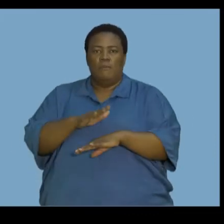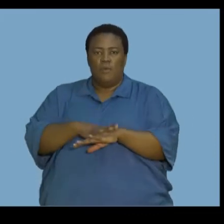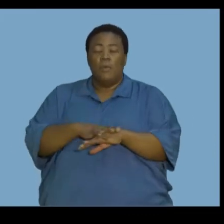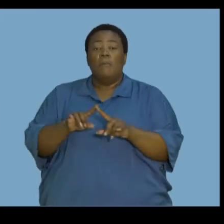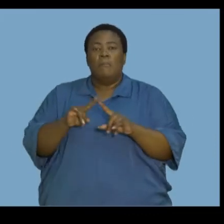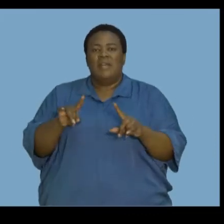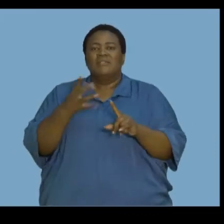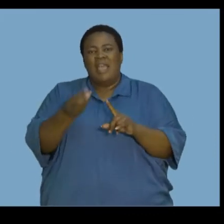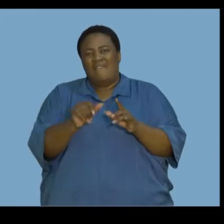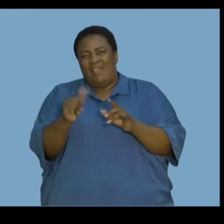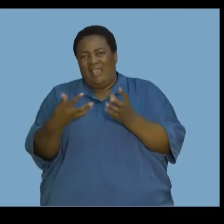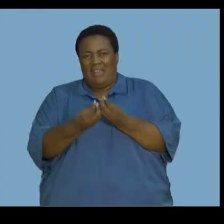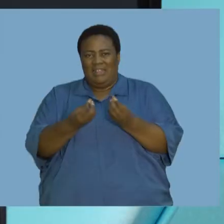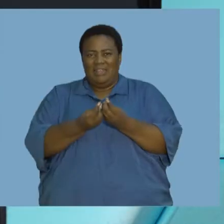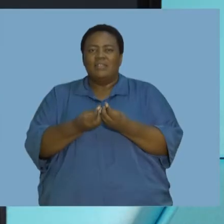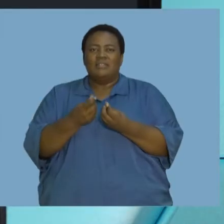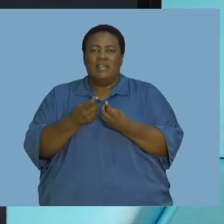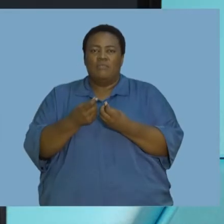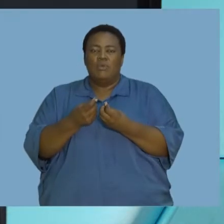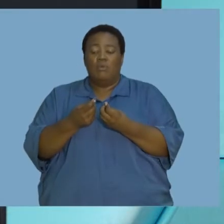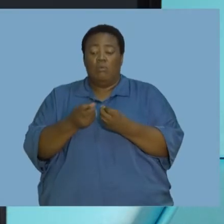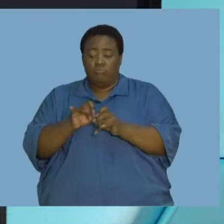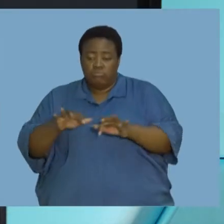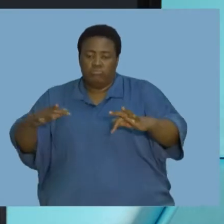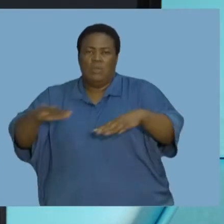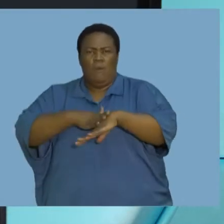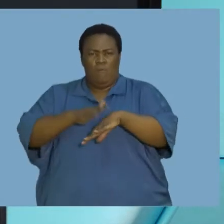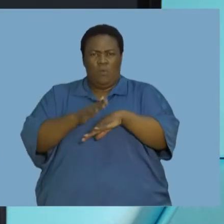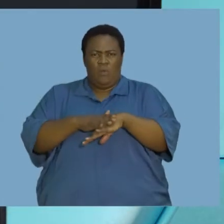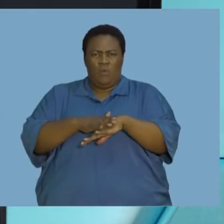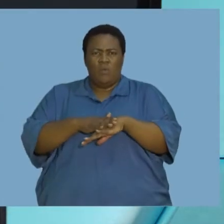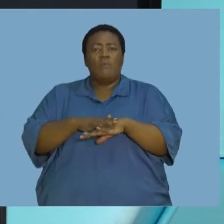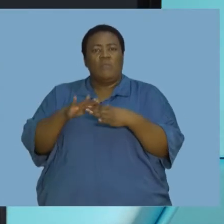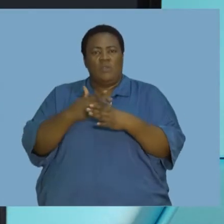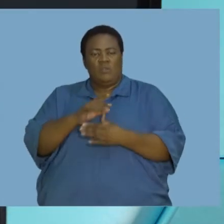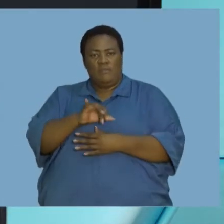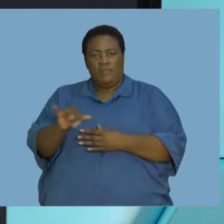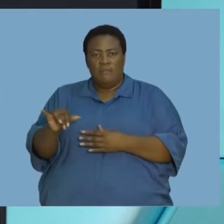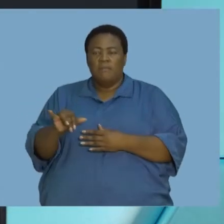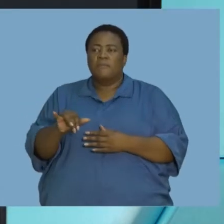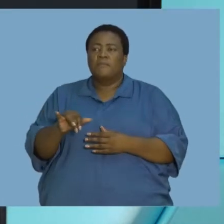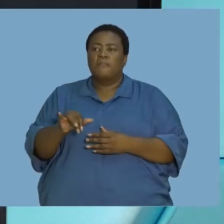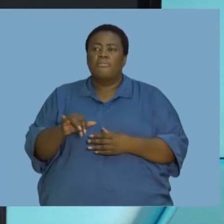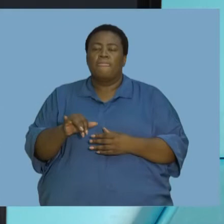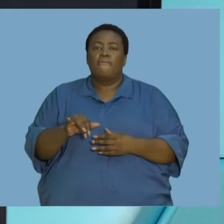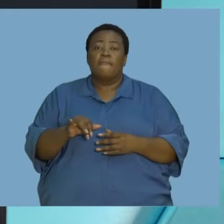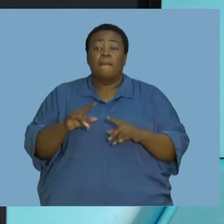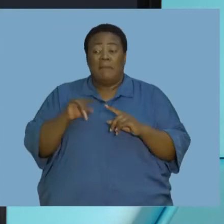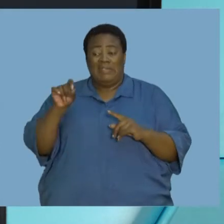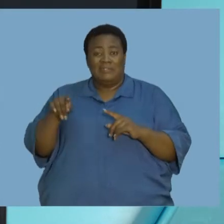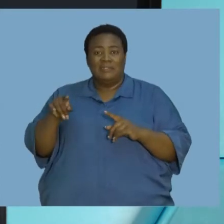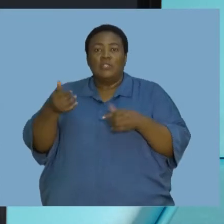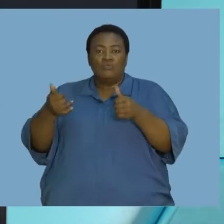an increase in the growth of algae. And this growth is not always conducive to the living of other marine or